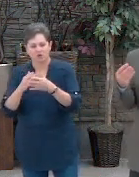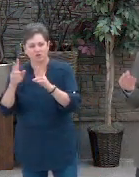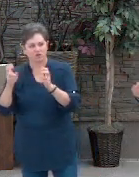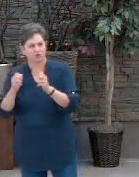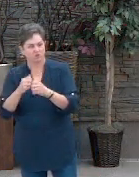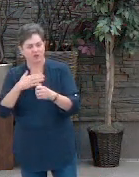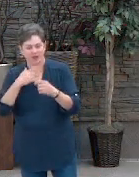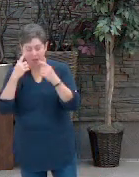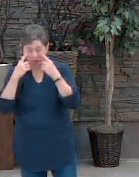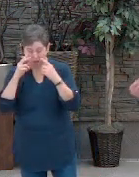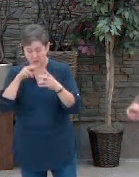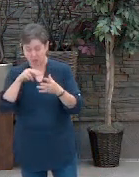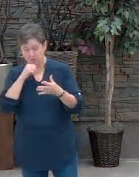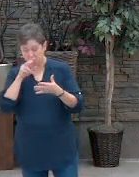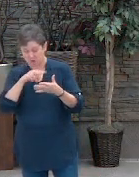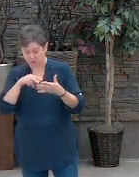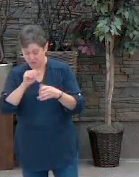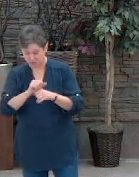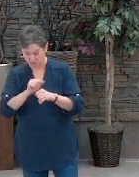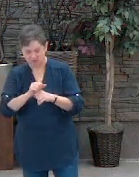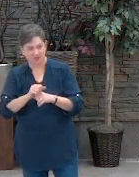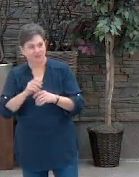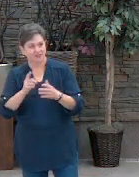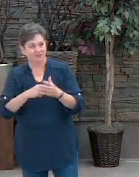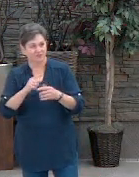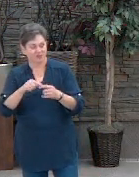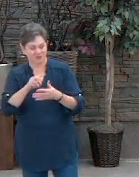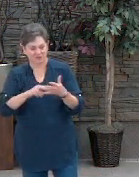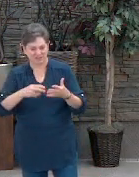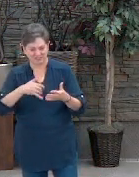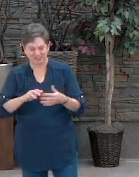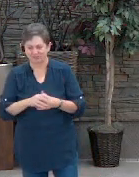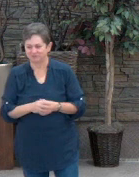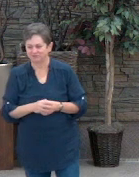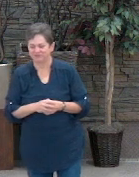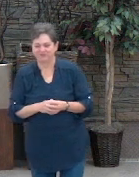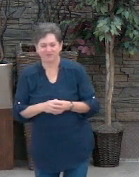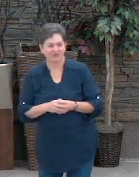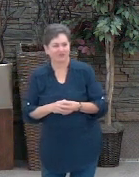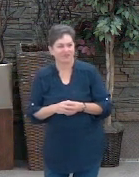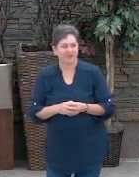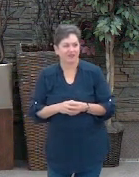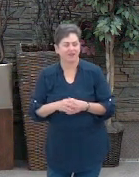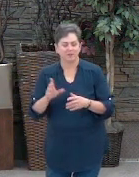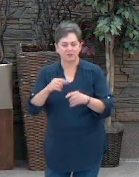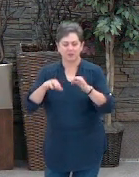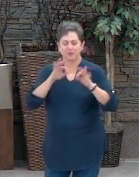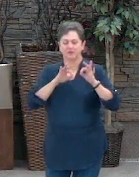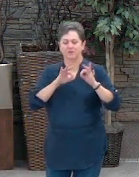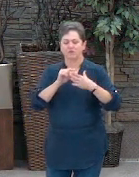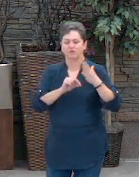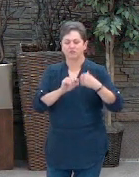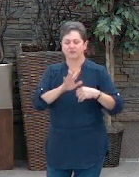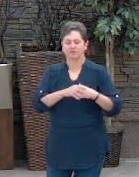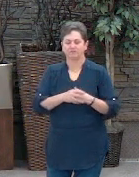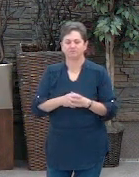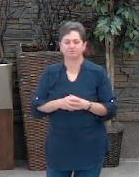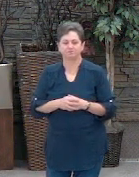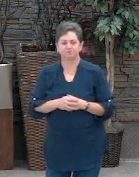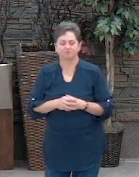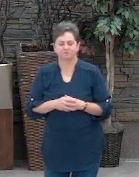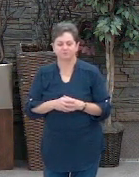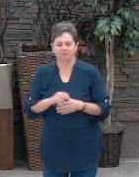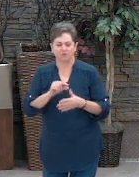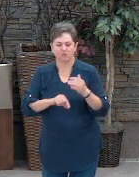with my eyes. They don't always work as I'm reading still. So I'm going to pick up in verse 5 again,